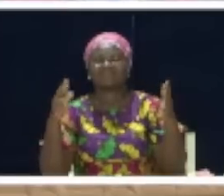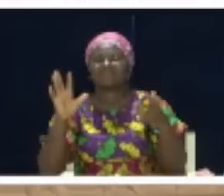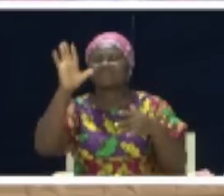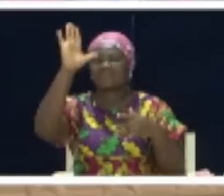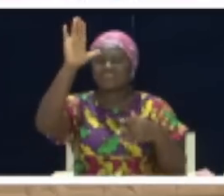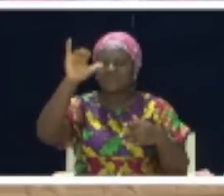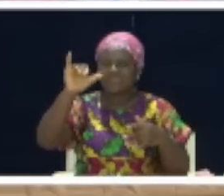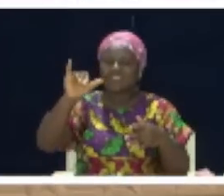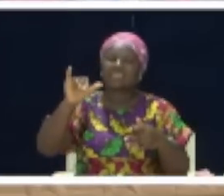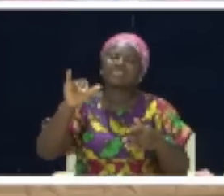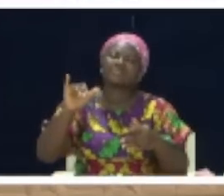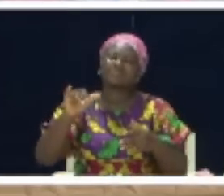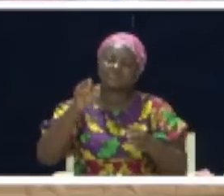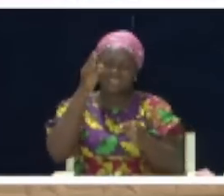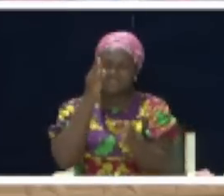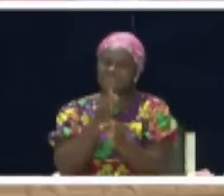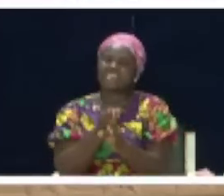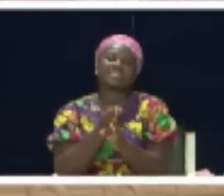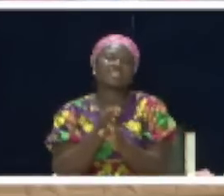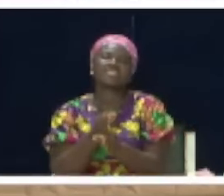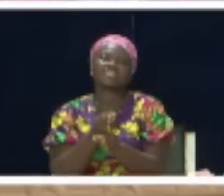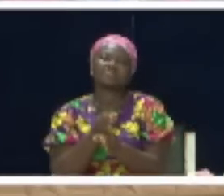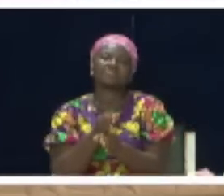By faith.